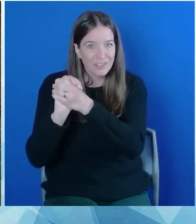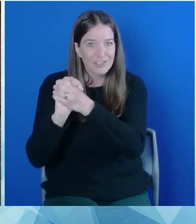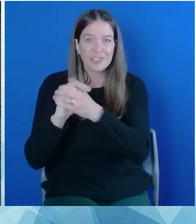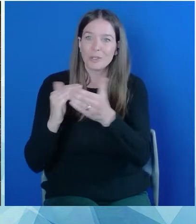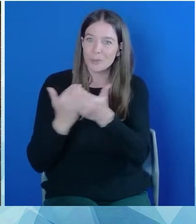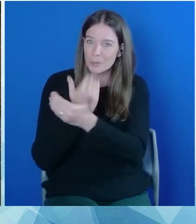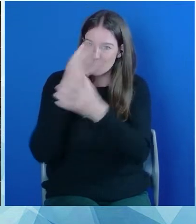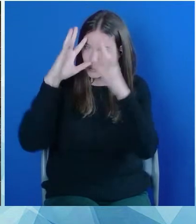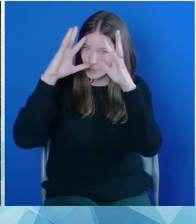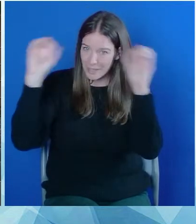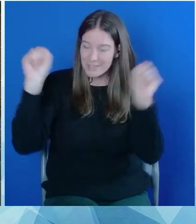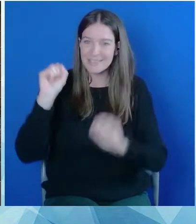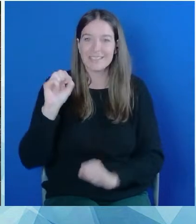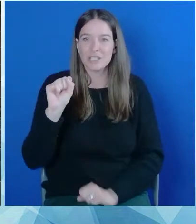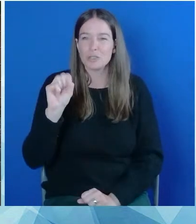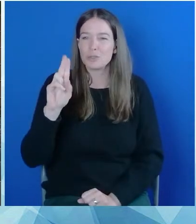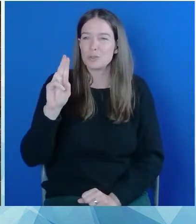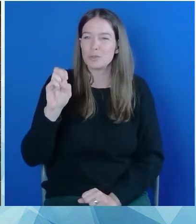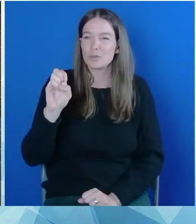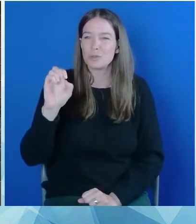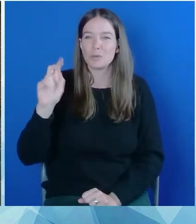new president, Suke Kanaifo.